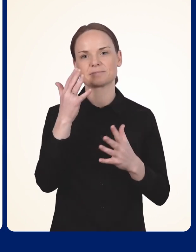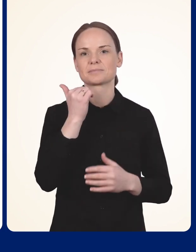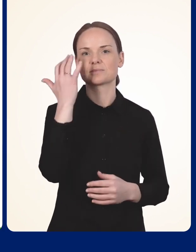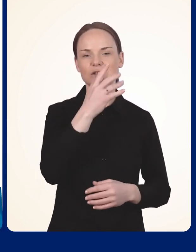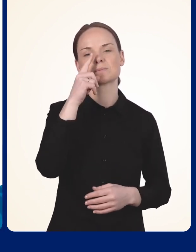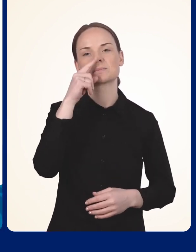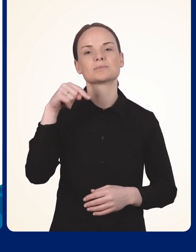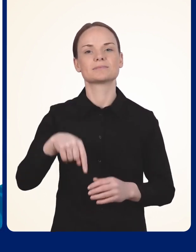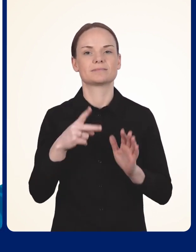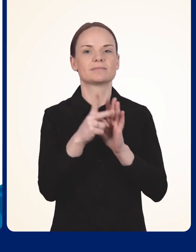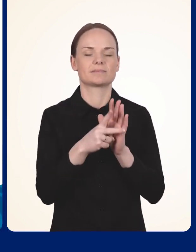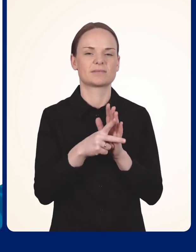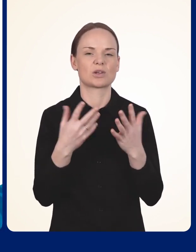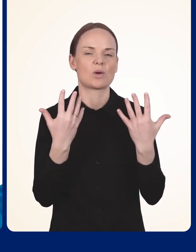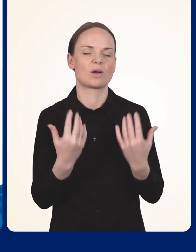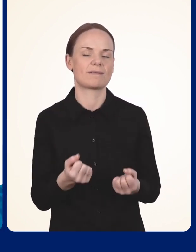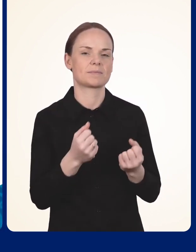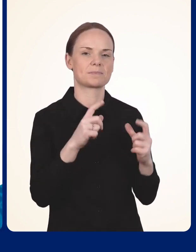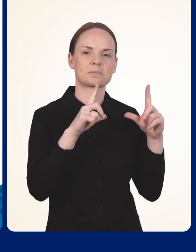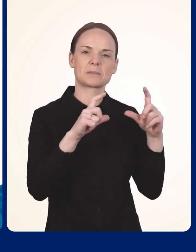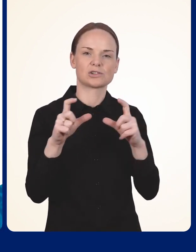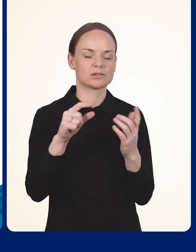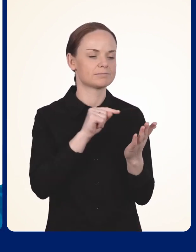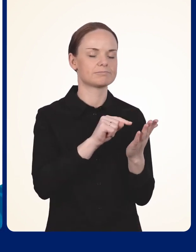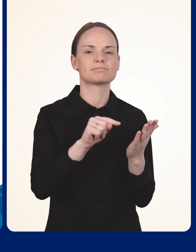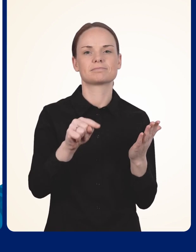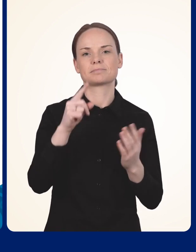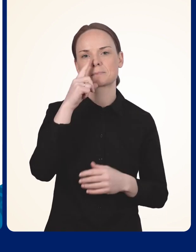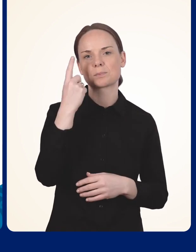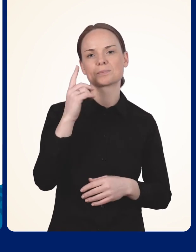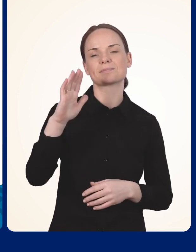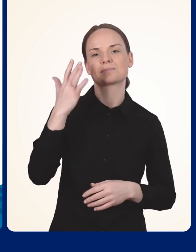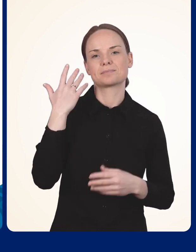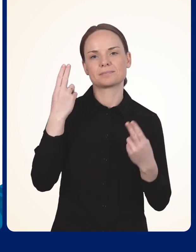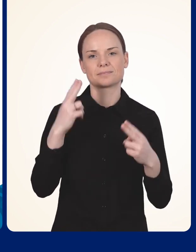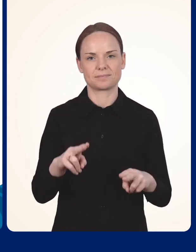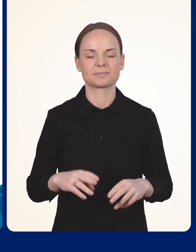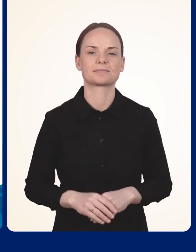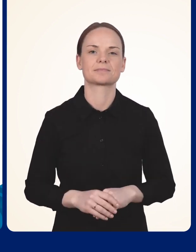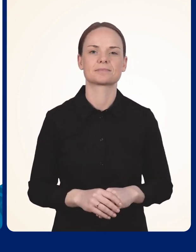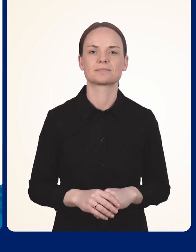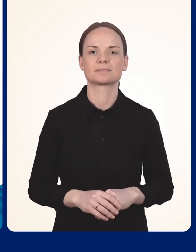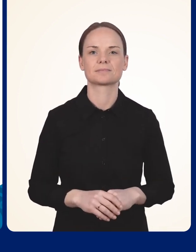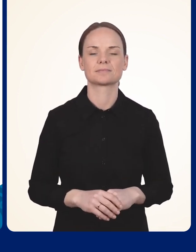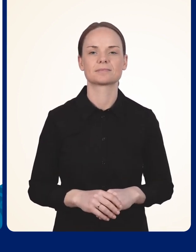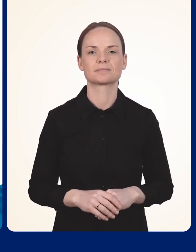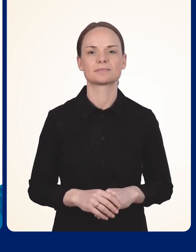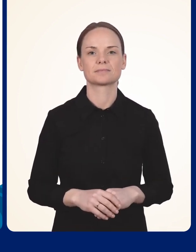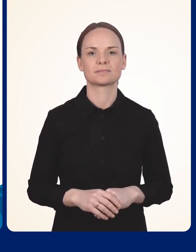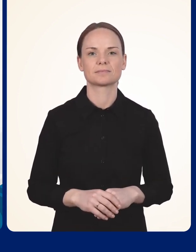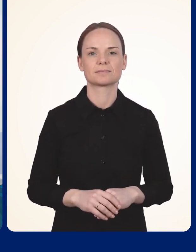Aboriginal and Torres Strait Islander peoples are advised that the following video contains images of people who have died.